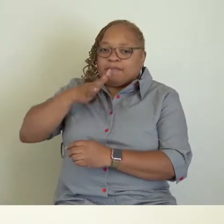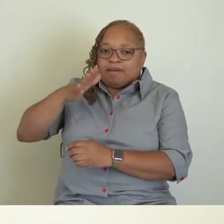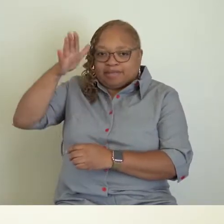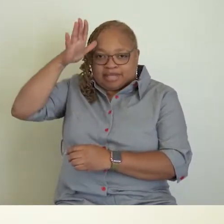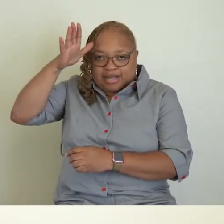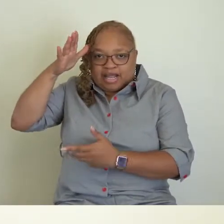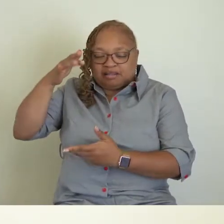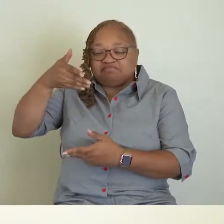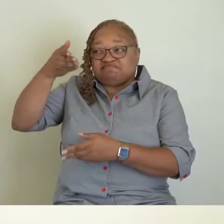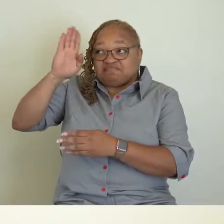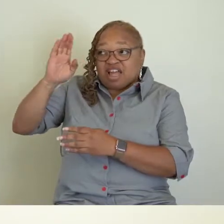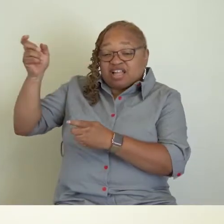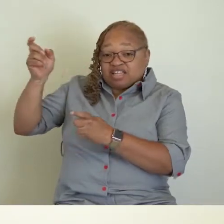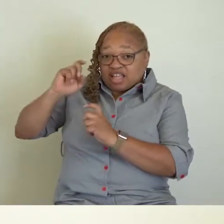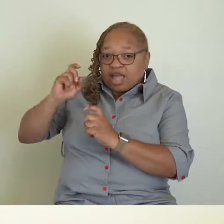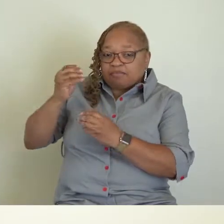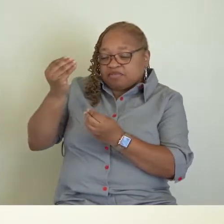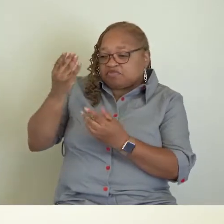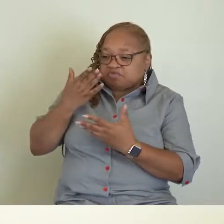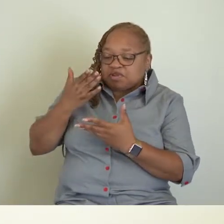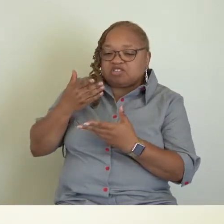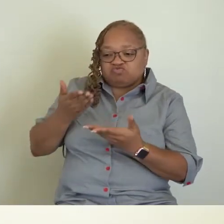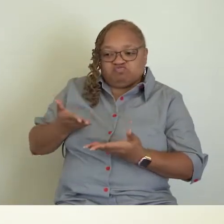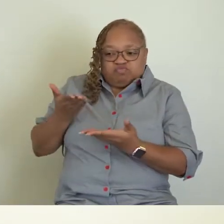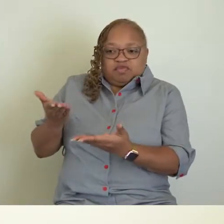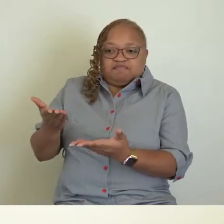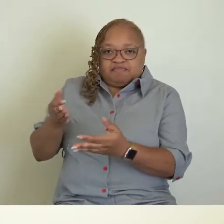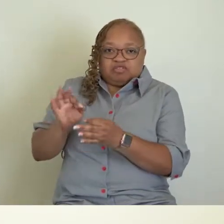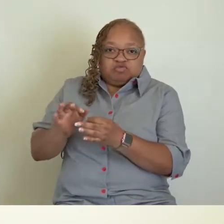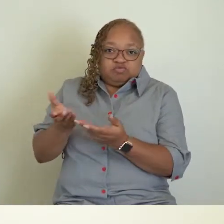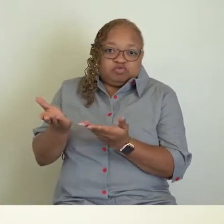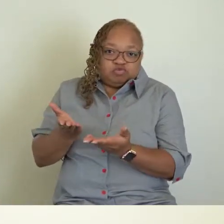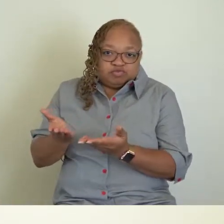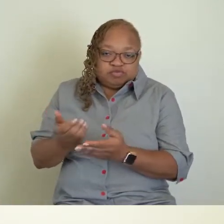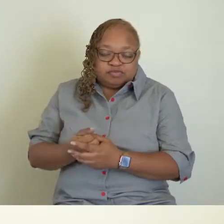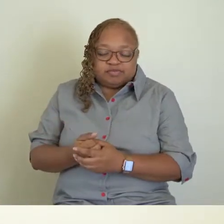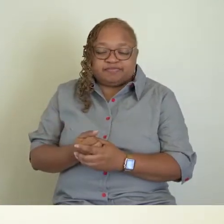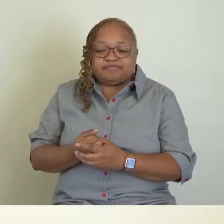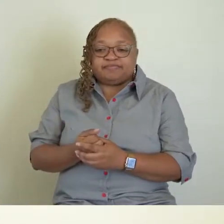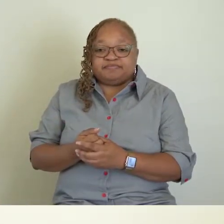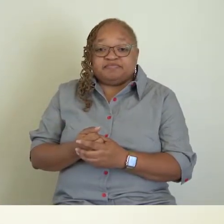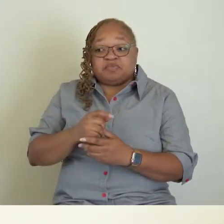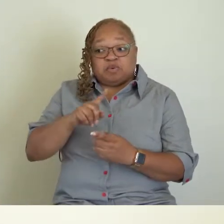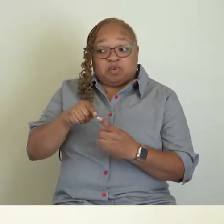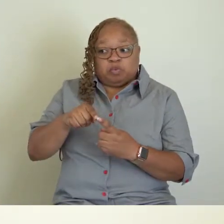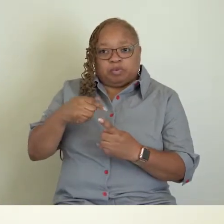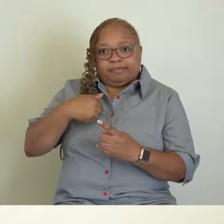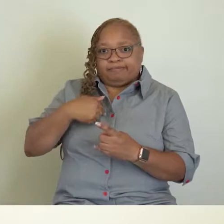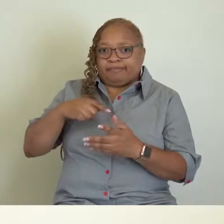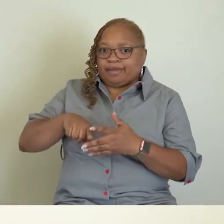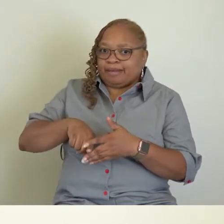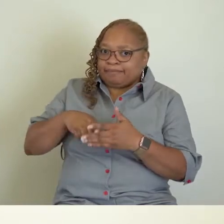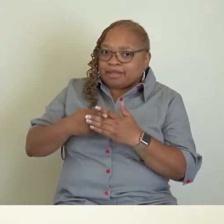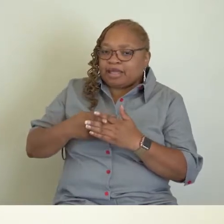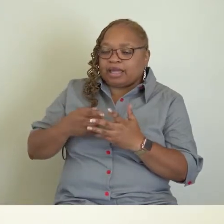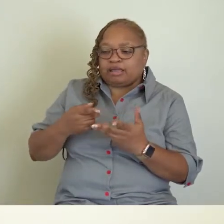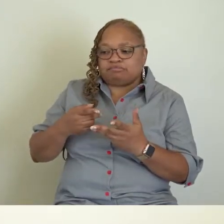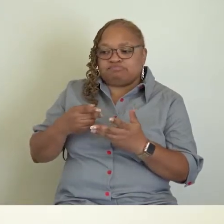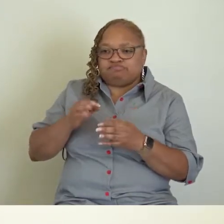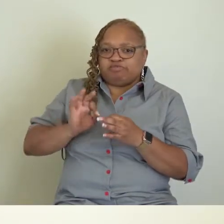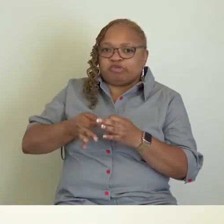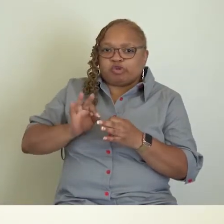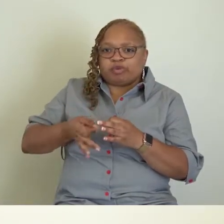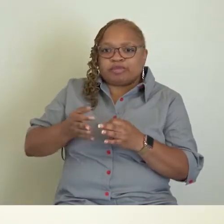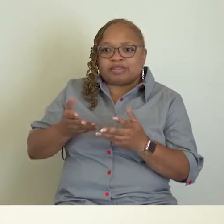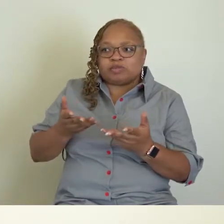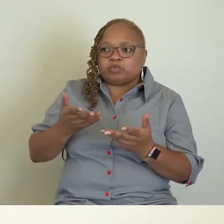an organization that would provide interpreting services. When the interpreting profession began, I was a young girl,